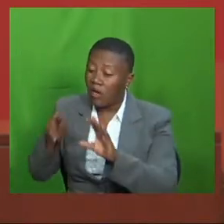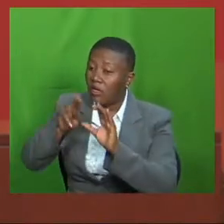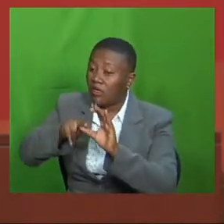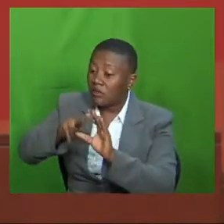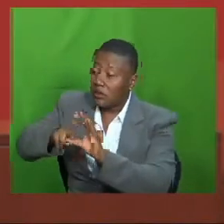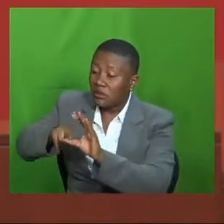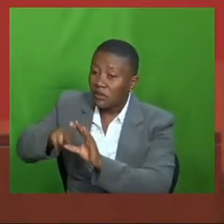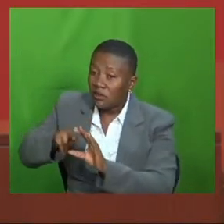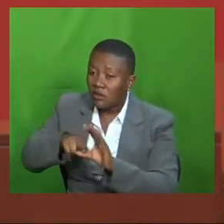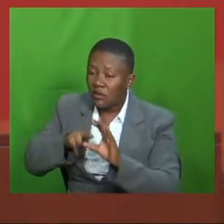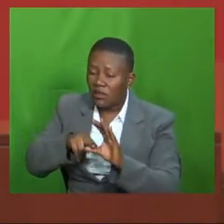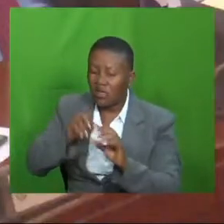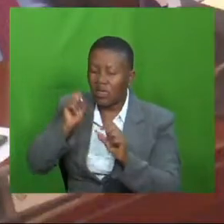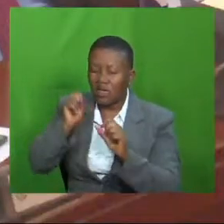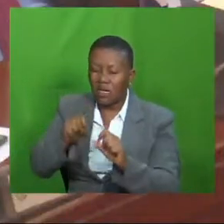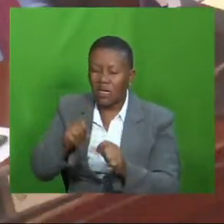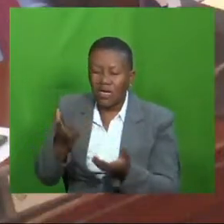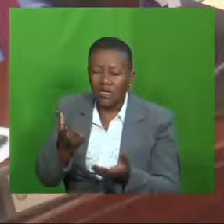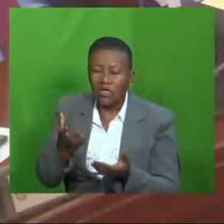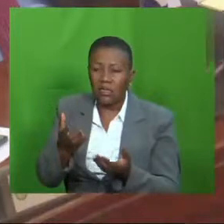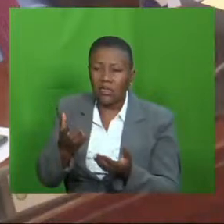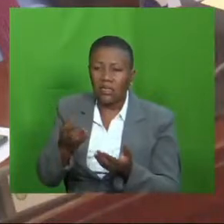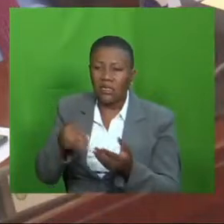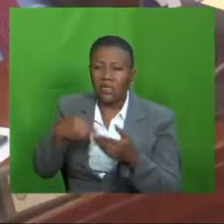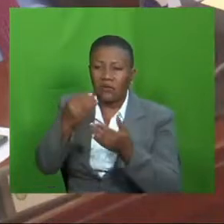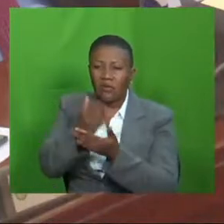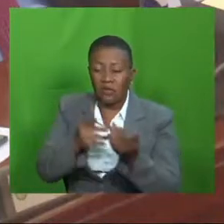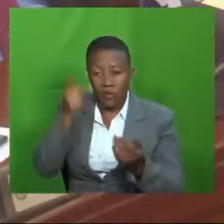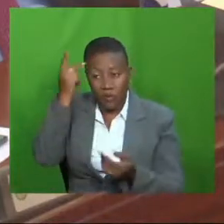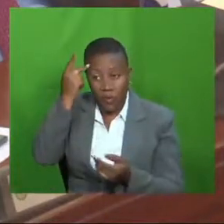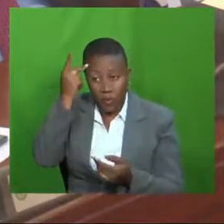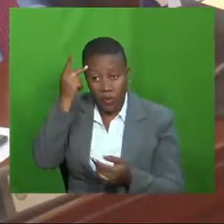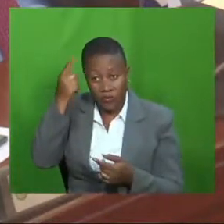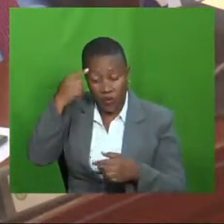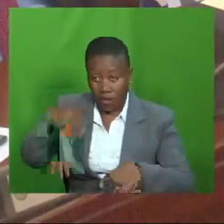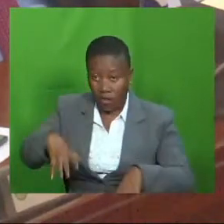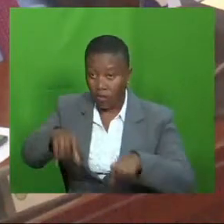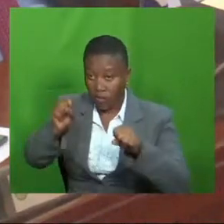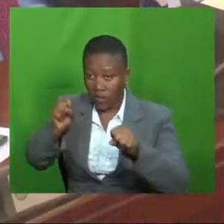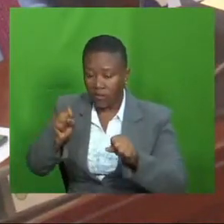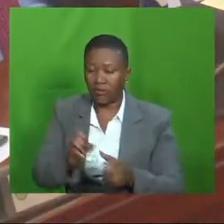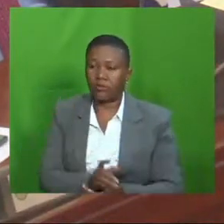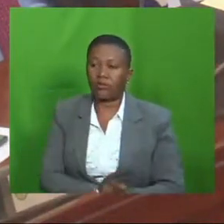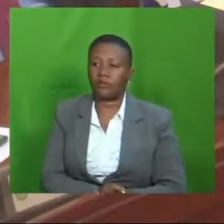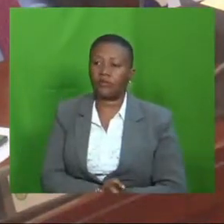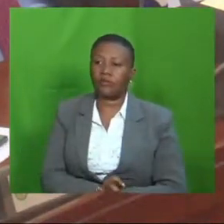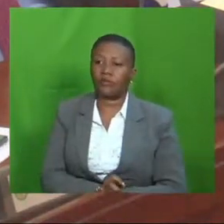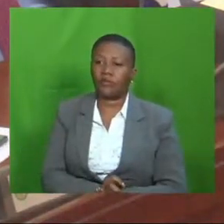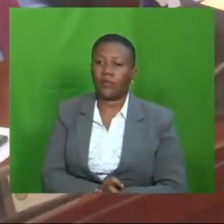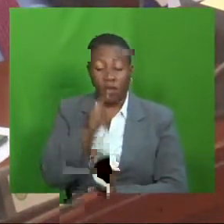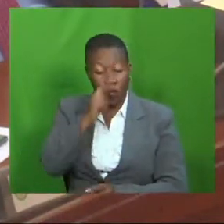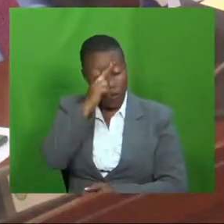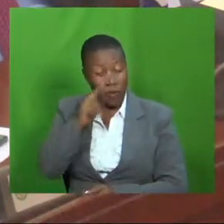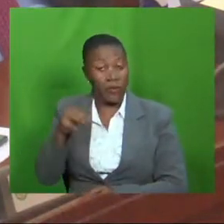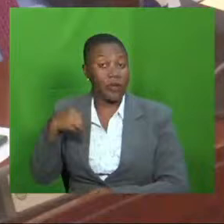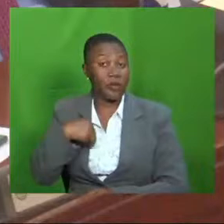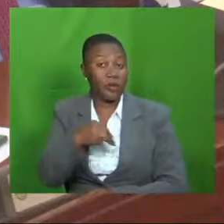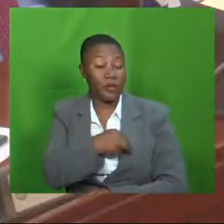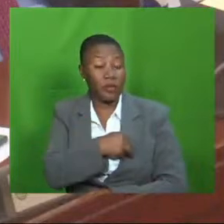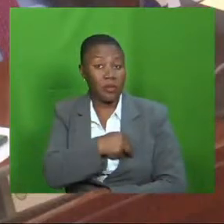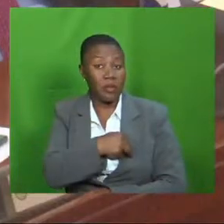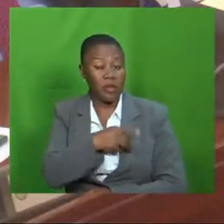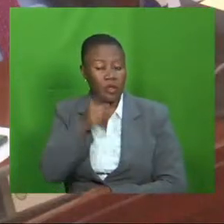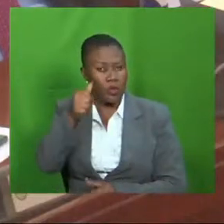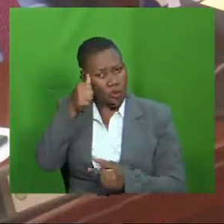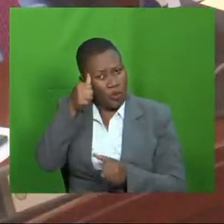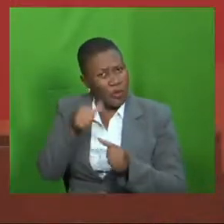report of the committee for purposes of its adoption. Honorable members, you may